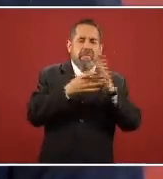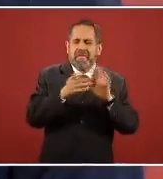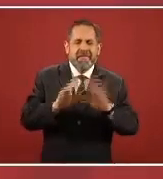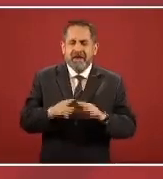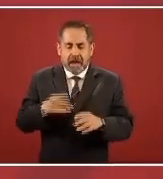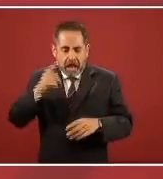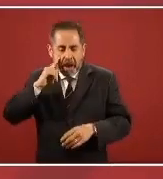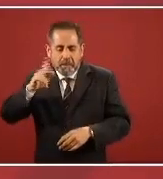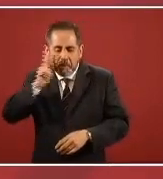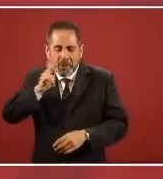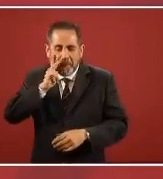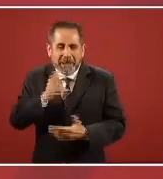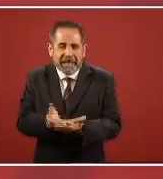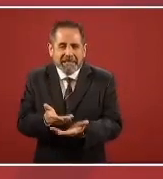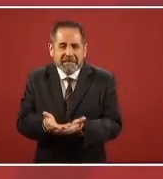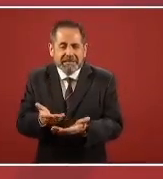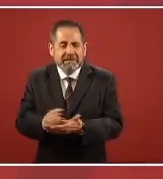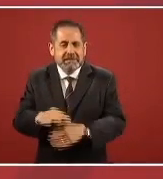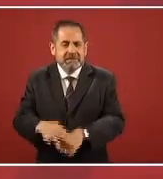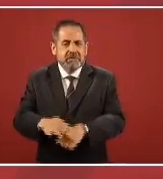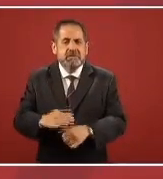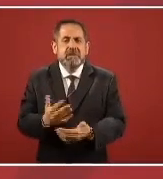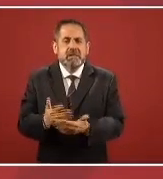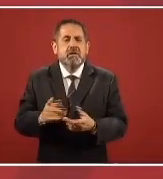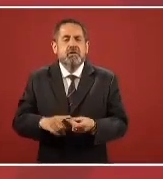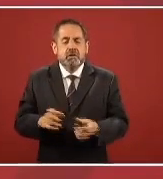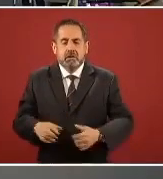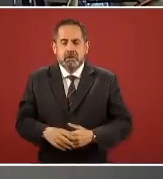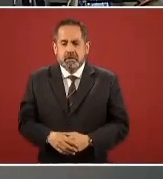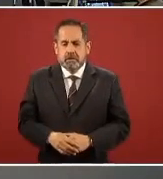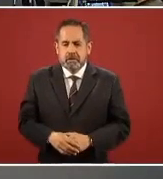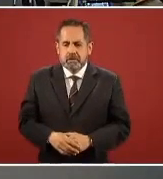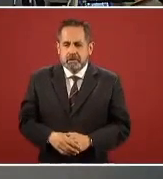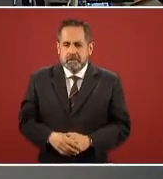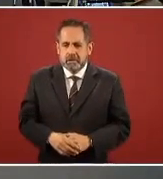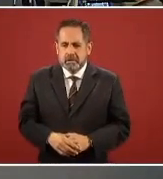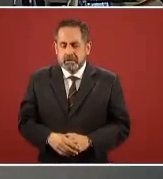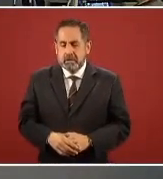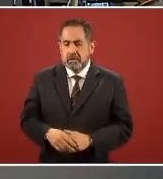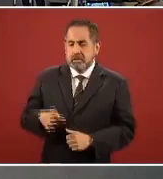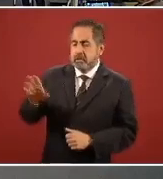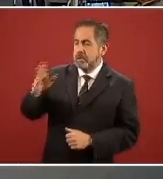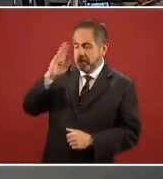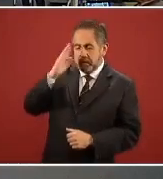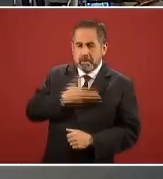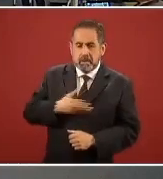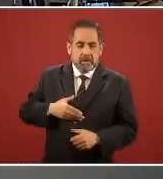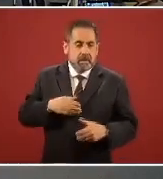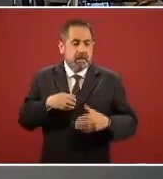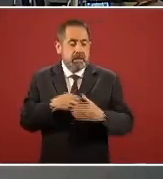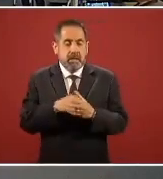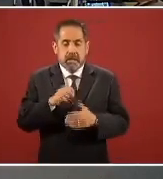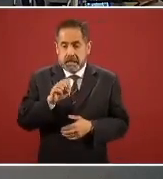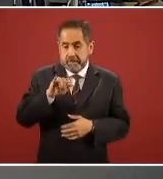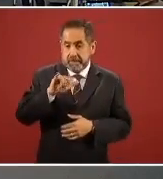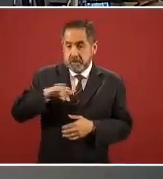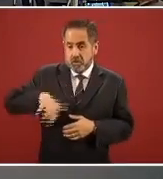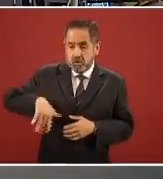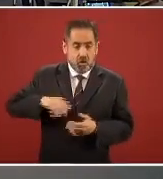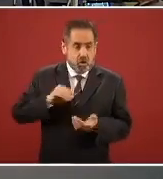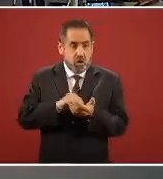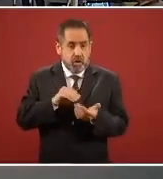that's not the discourse. En los hechos. It's in the señor presidente, en la actualidad la mafia de Lozoya que le comento que está en